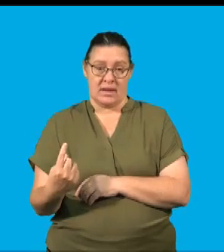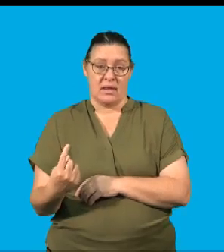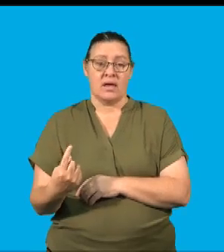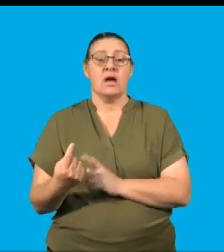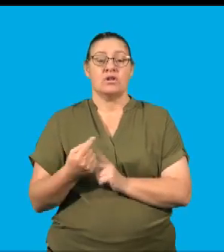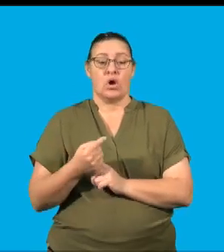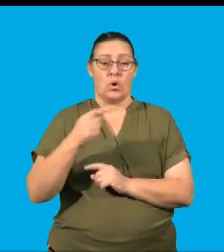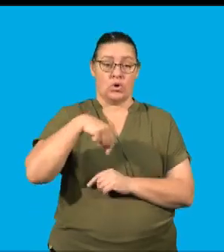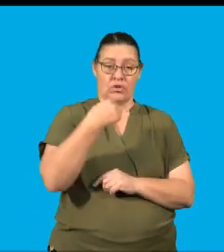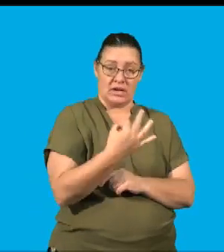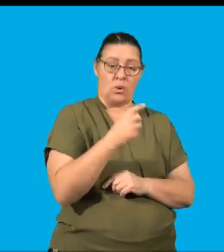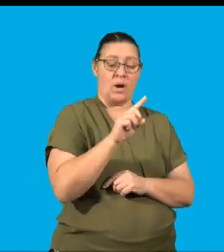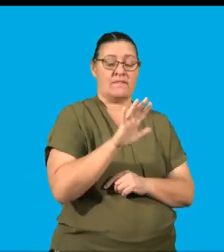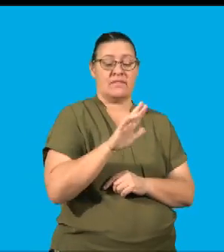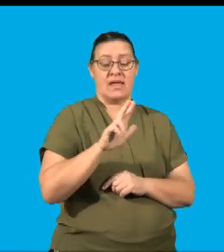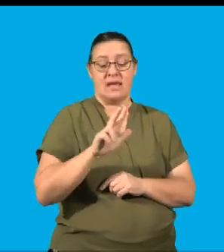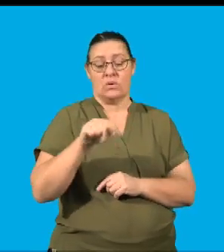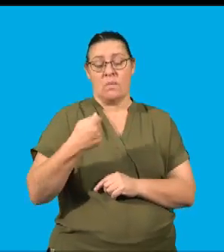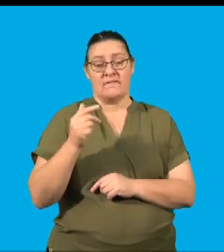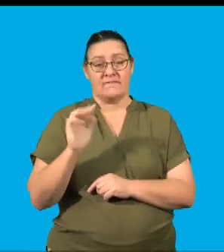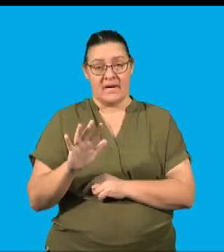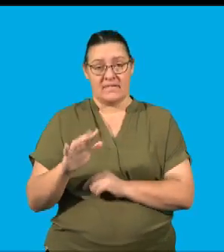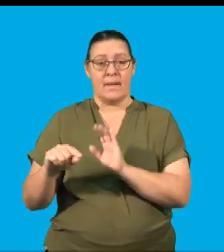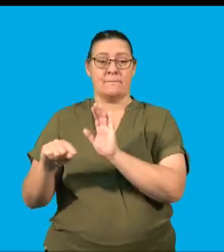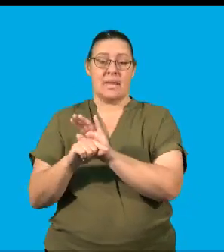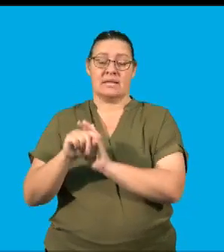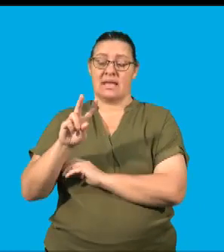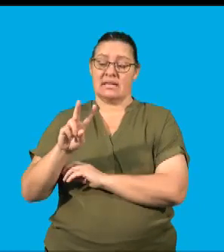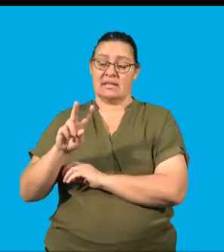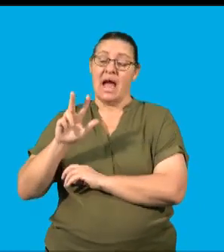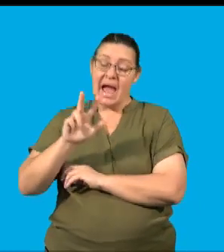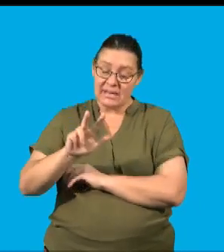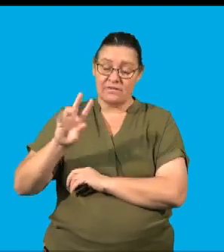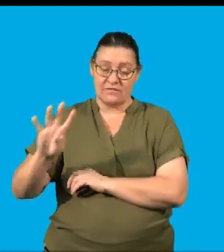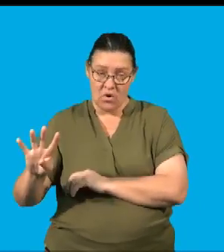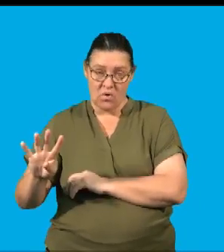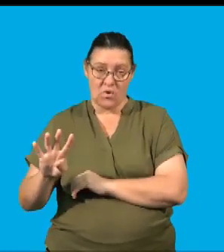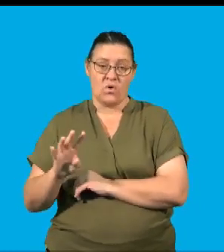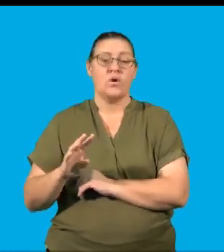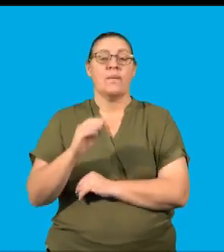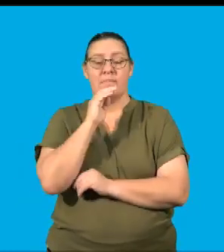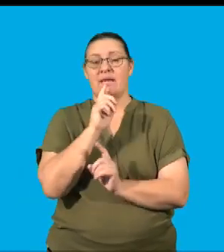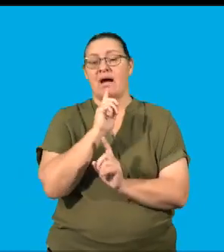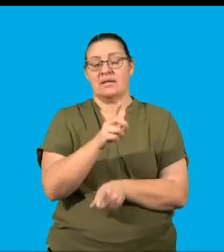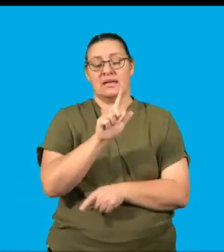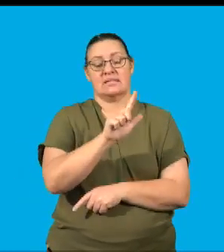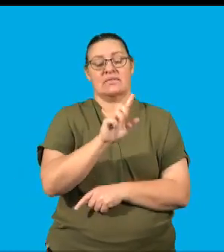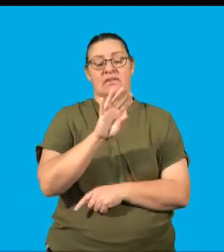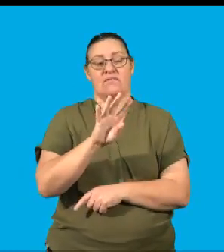Q3, it is 158,5 minus our Q1, it is 84. So you subtract 84